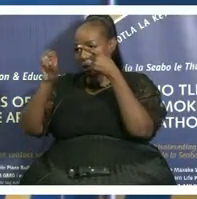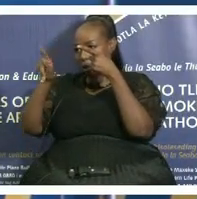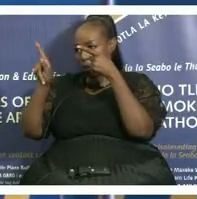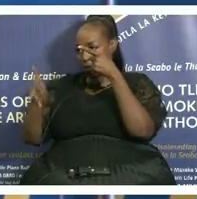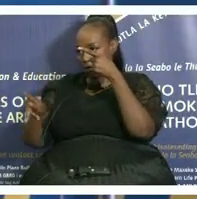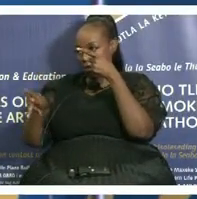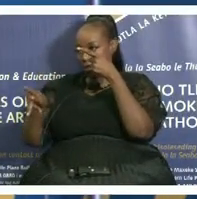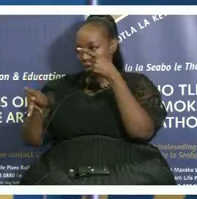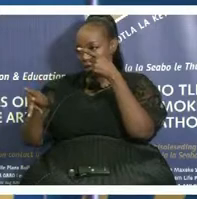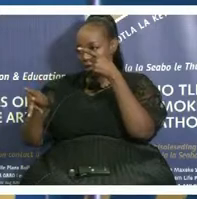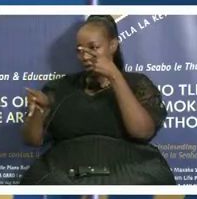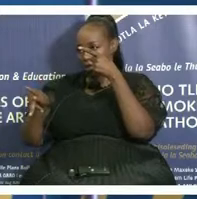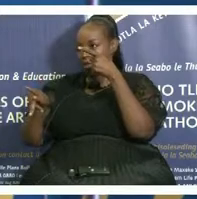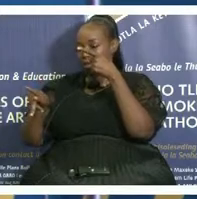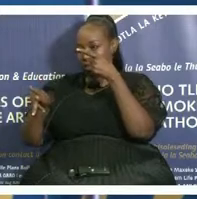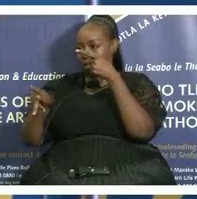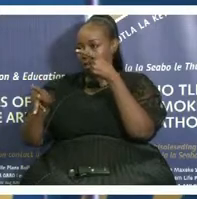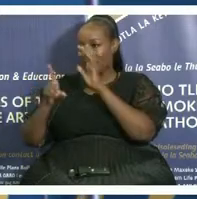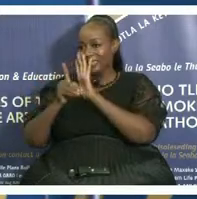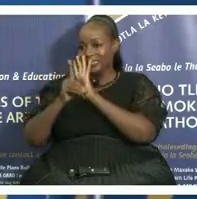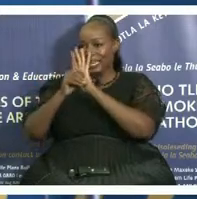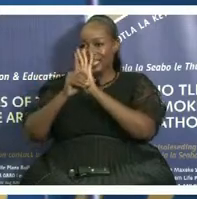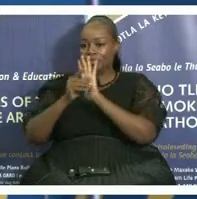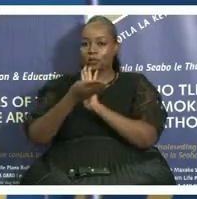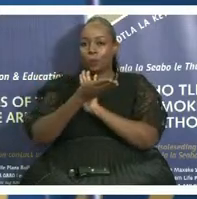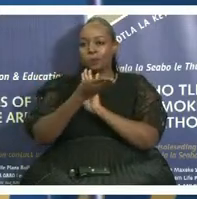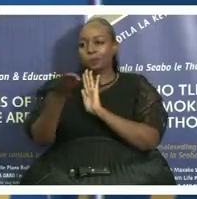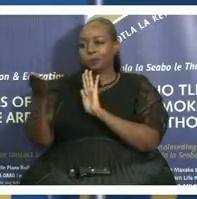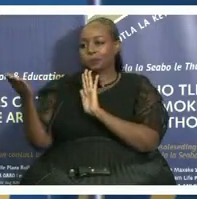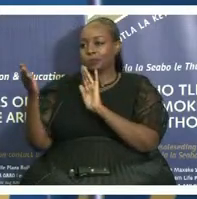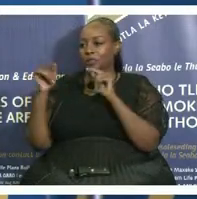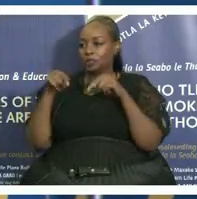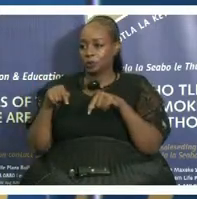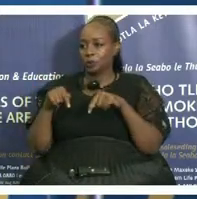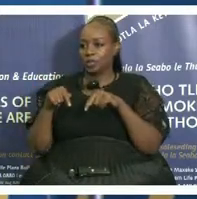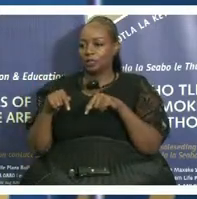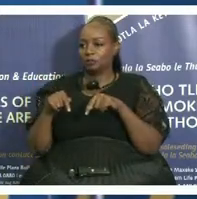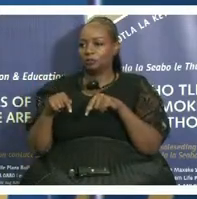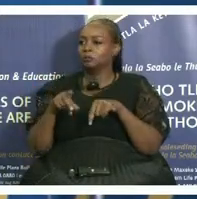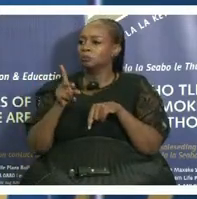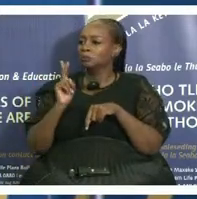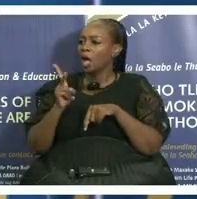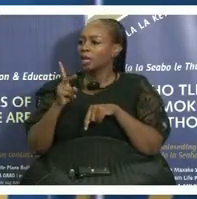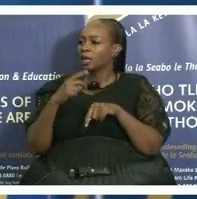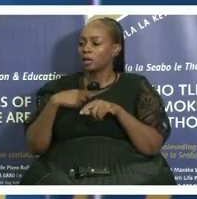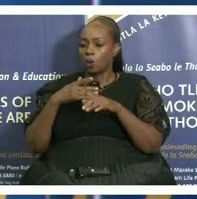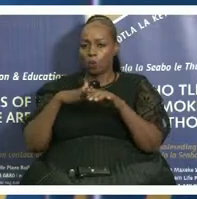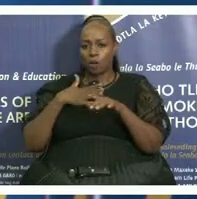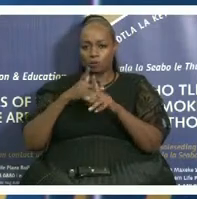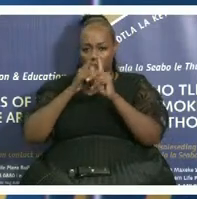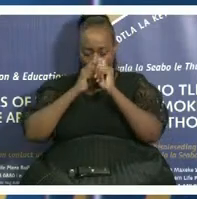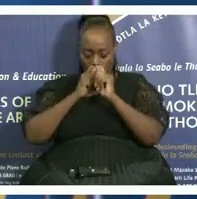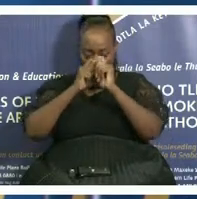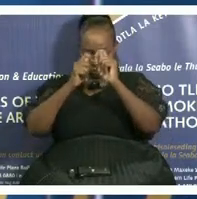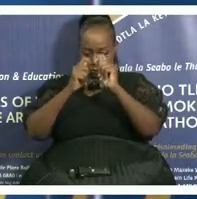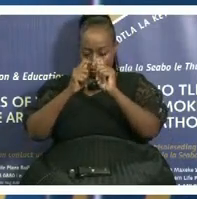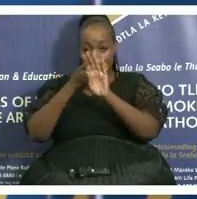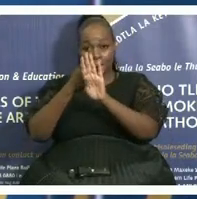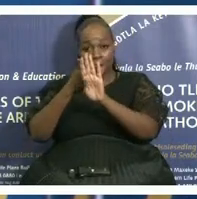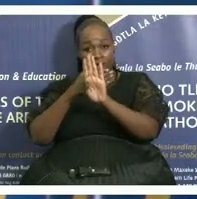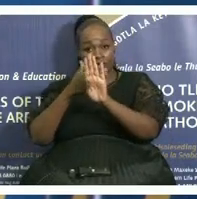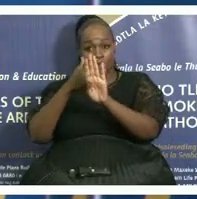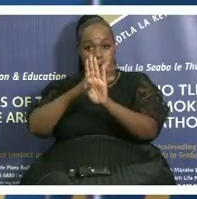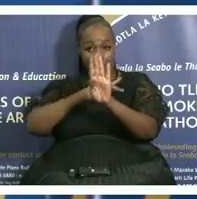delegates that are here today, and also further acknowledge the former